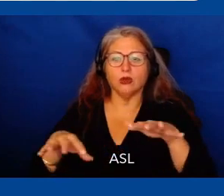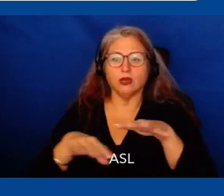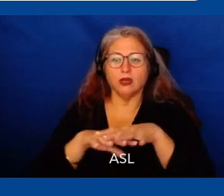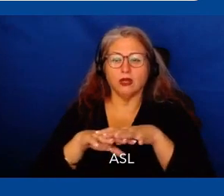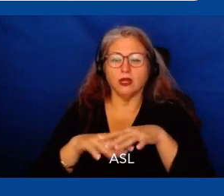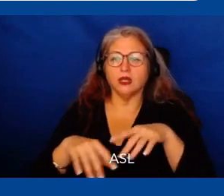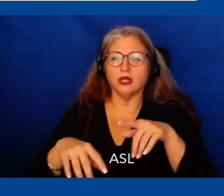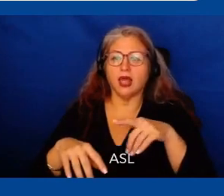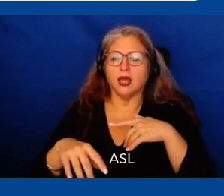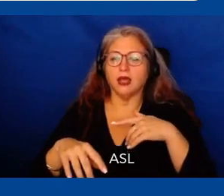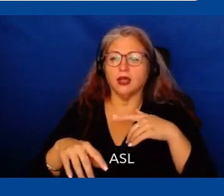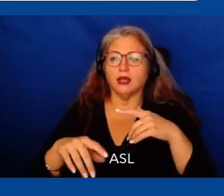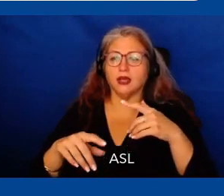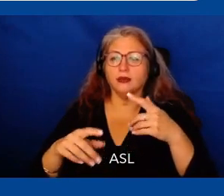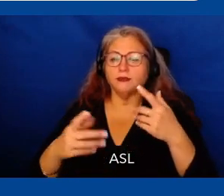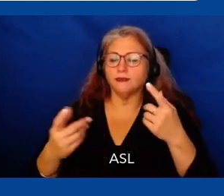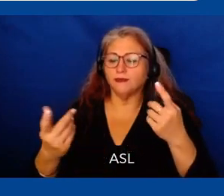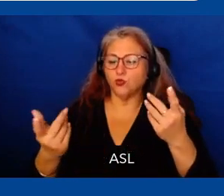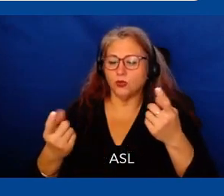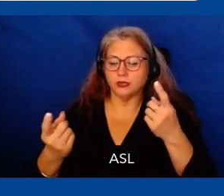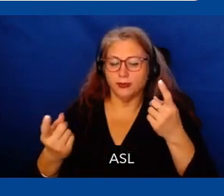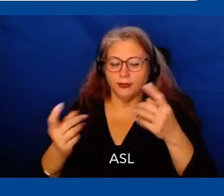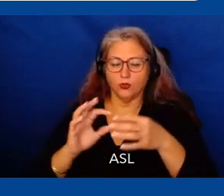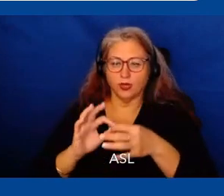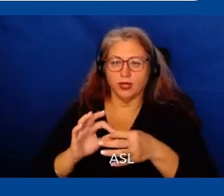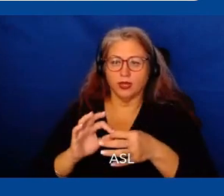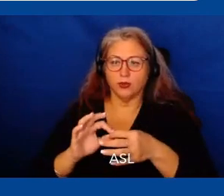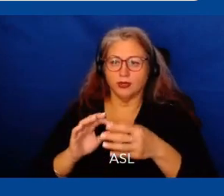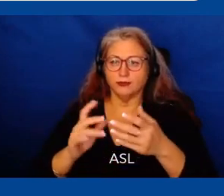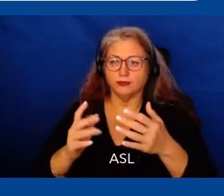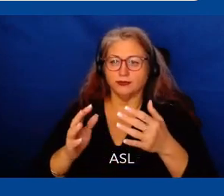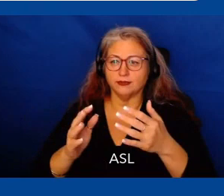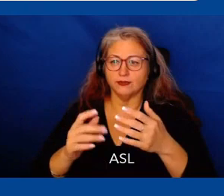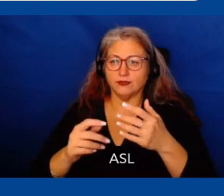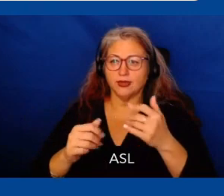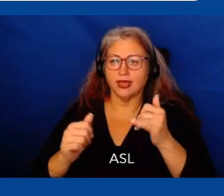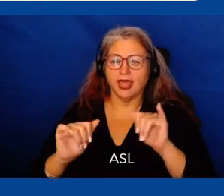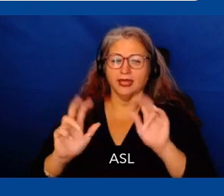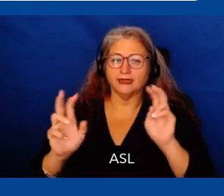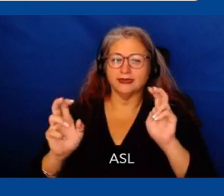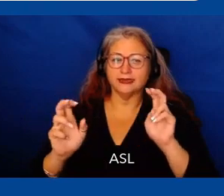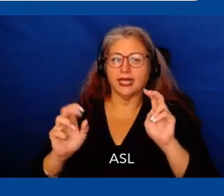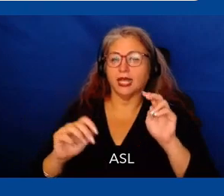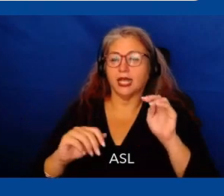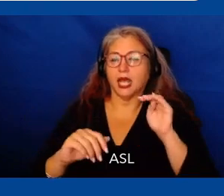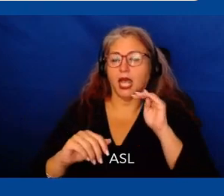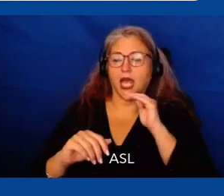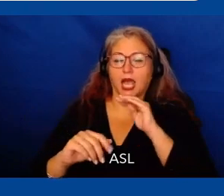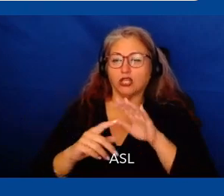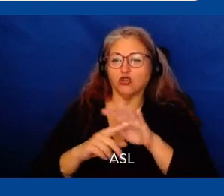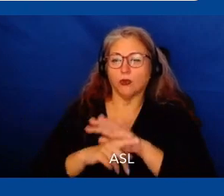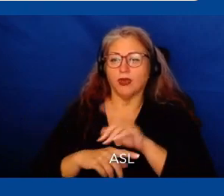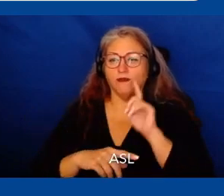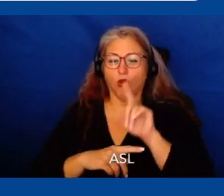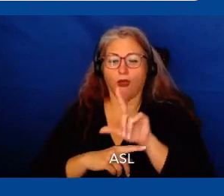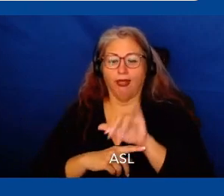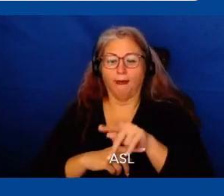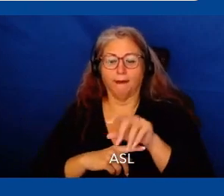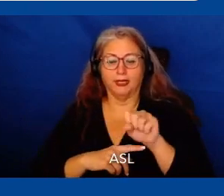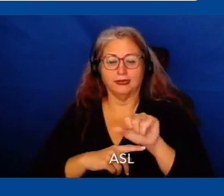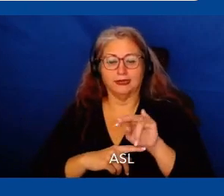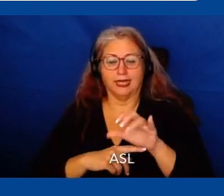There's something about like the untruthfulness of lip sync.